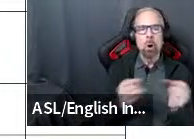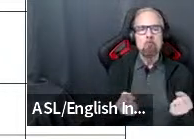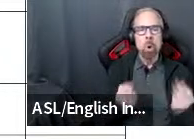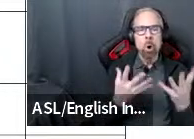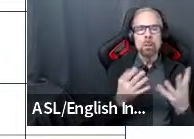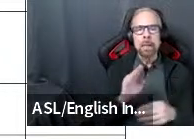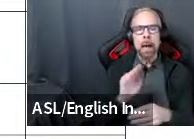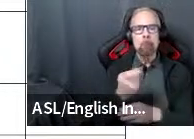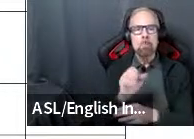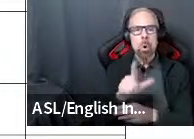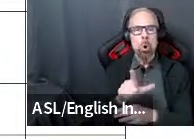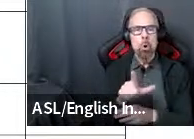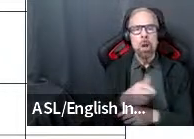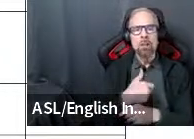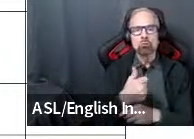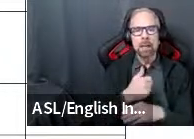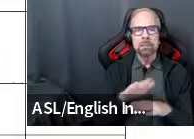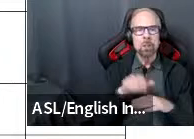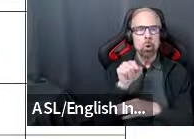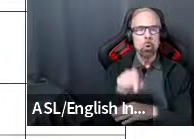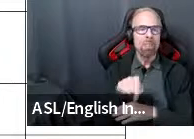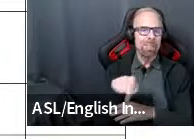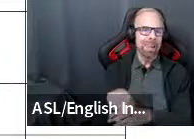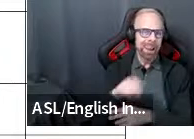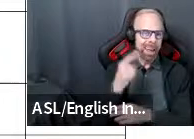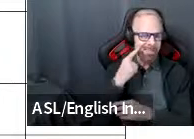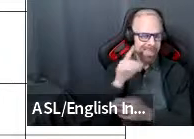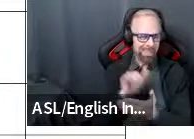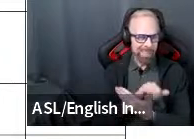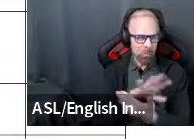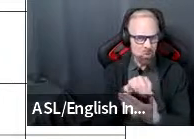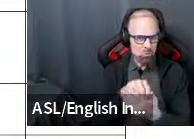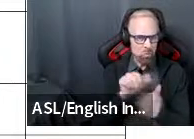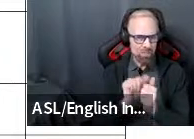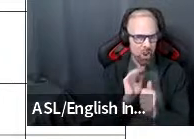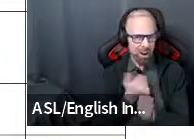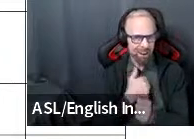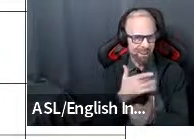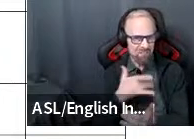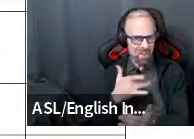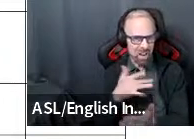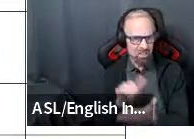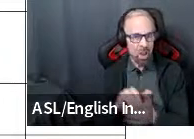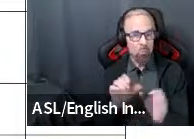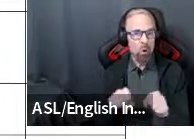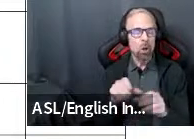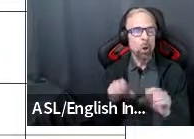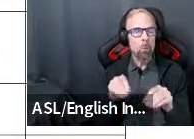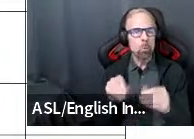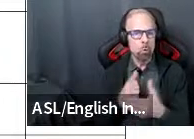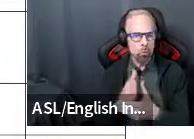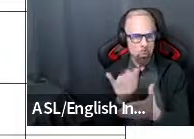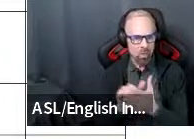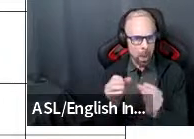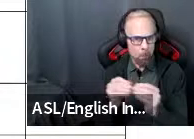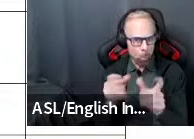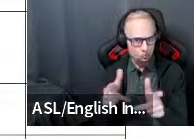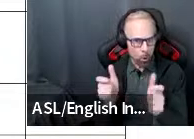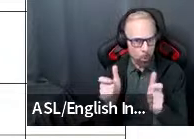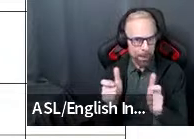multimodal transit on those. So I think that was part of our feeling that we could move through those more quickly,